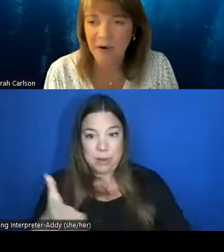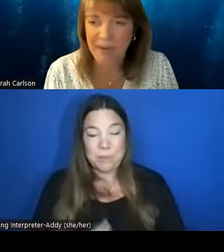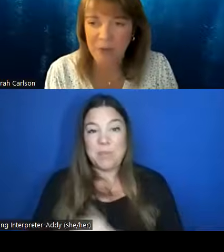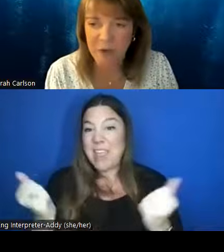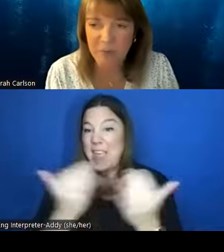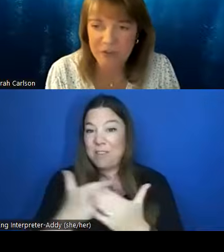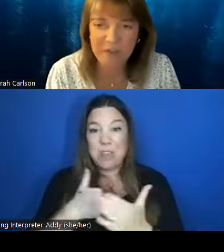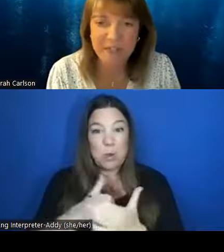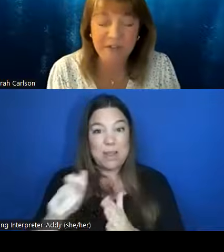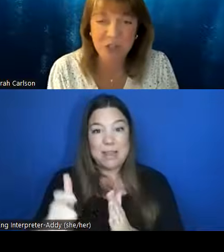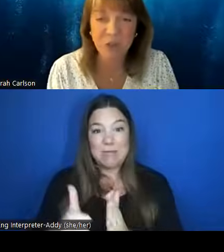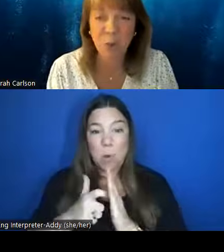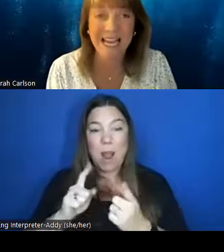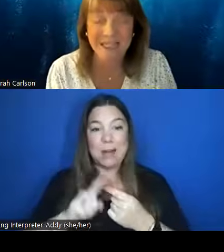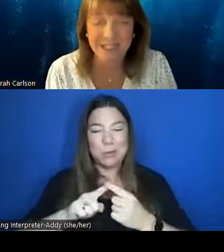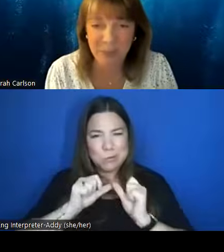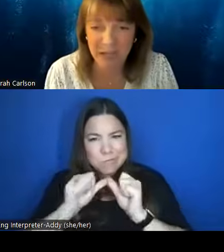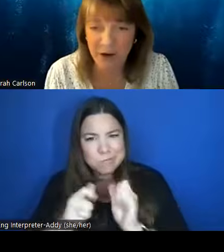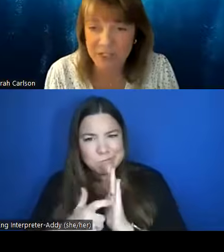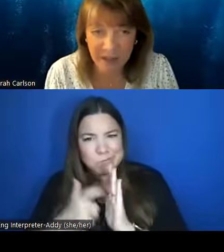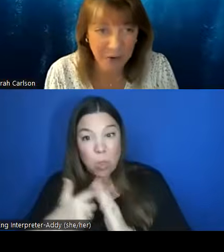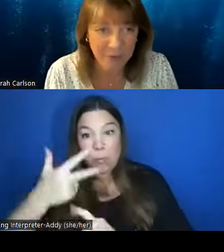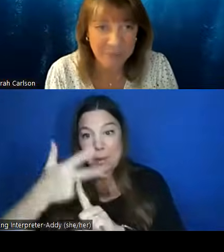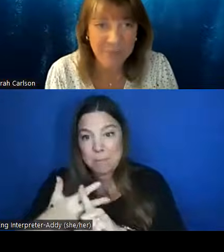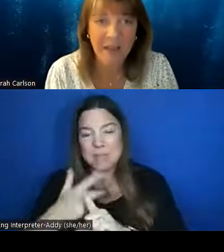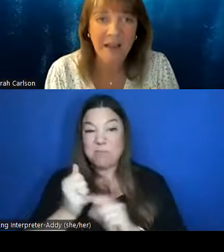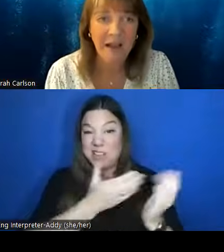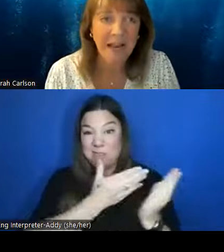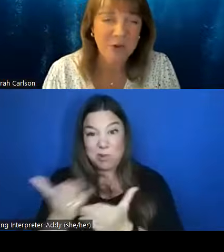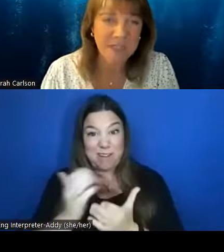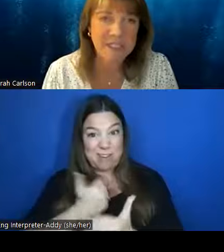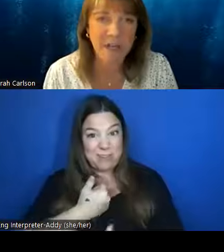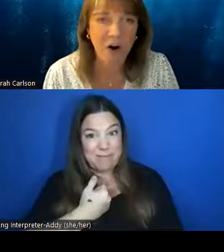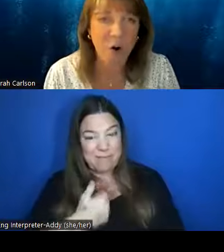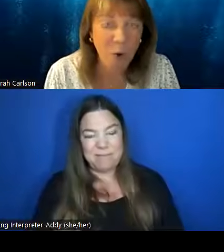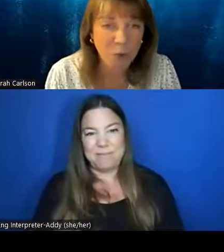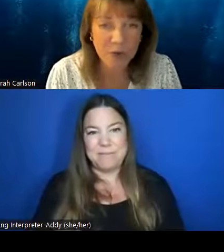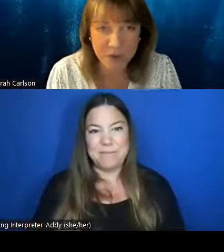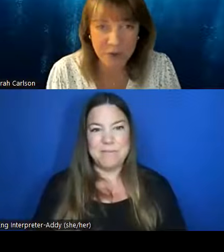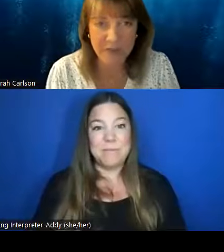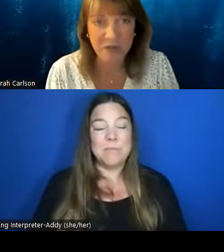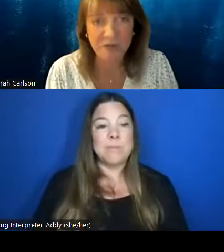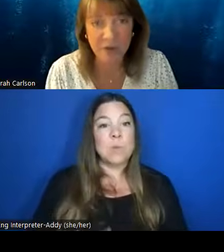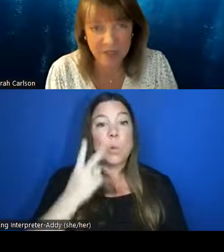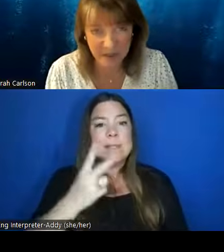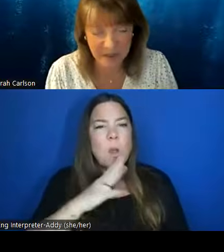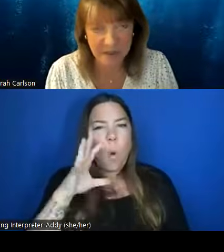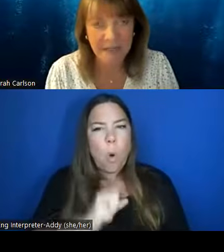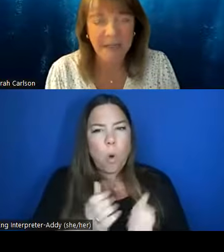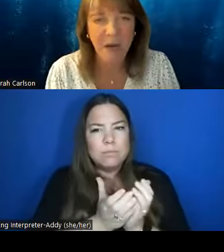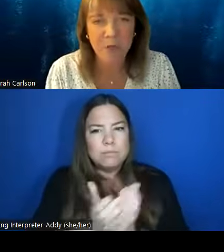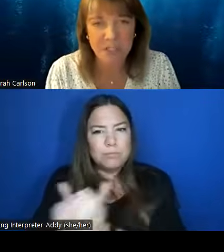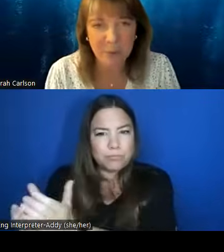to carry out 3 months of excavation, we had to supply ourselves. And you can see our old research vessel,